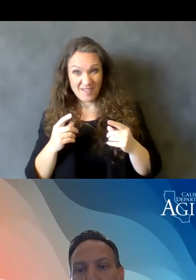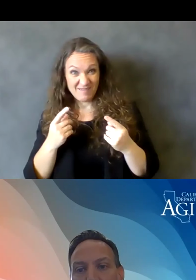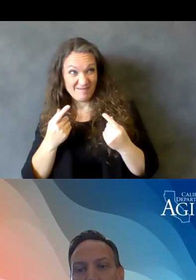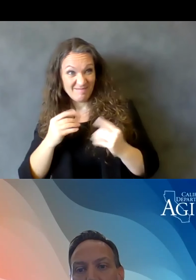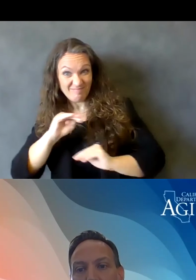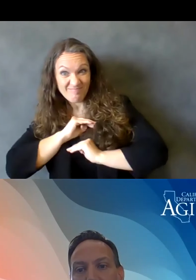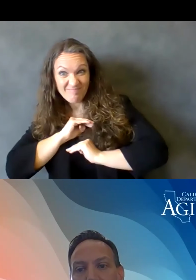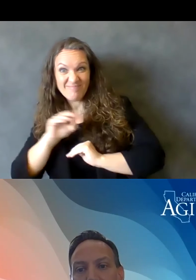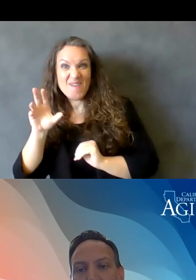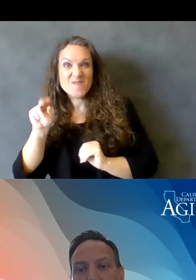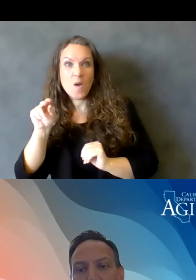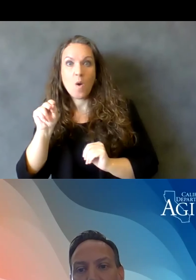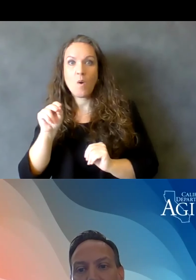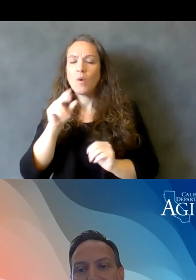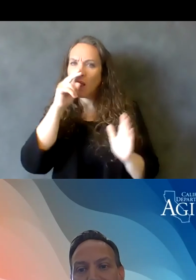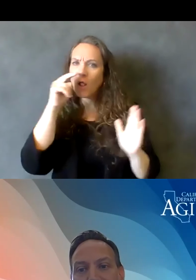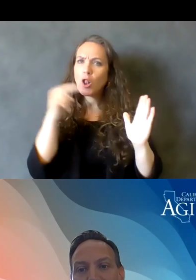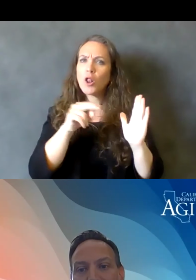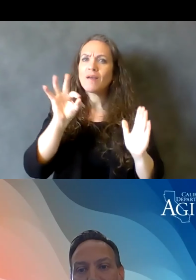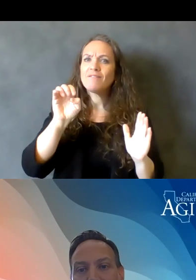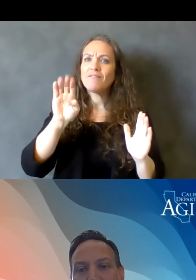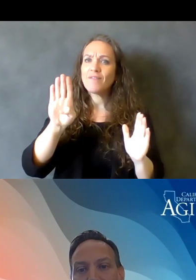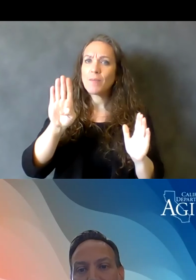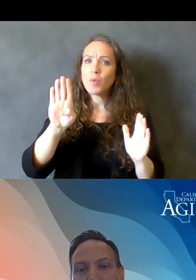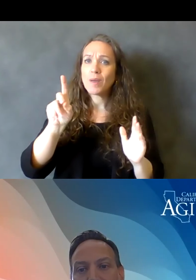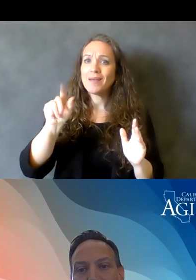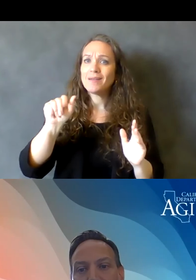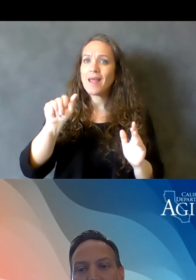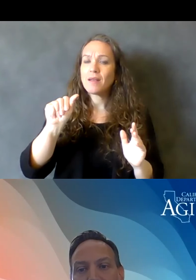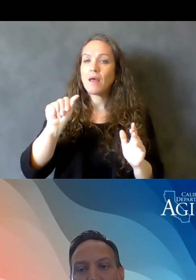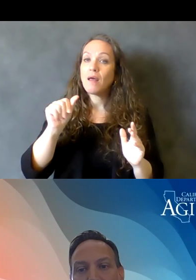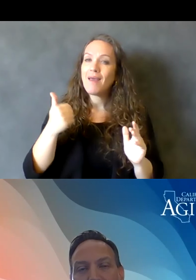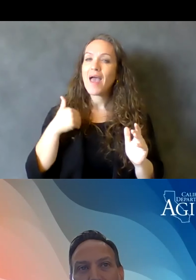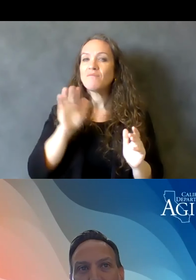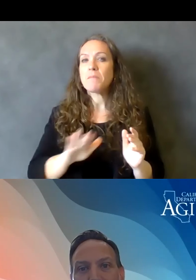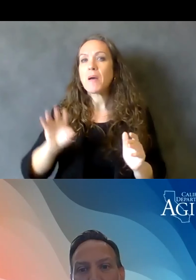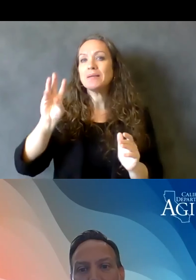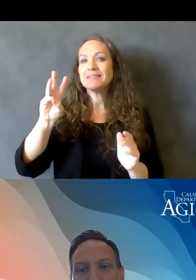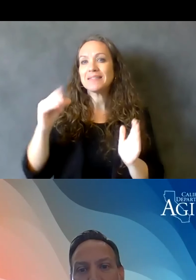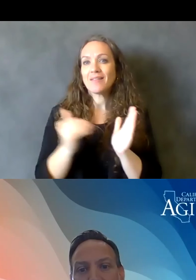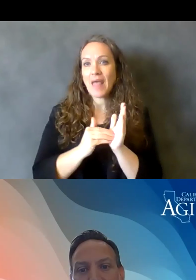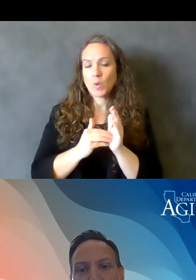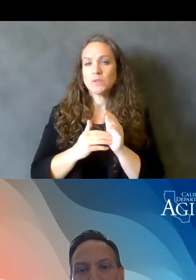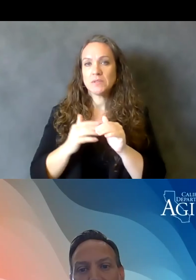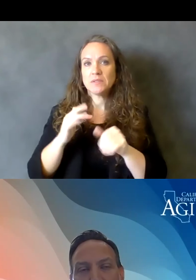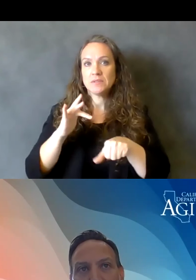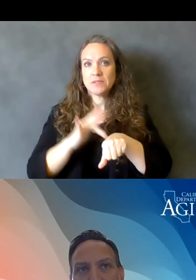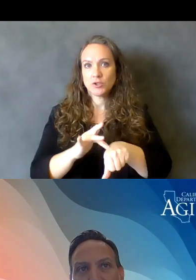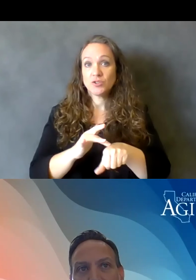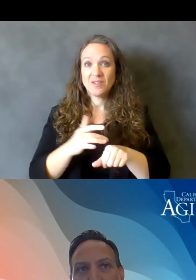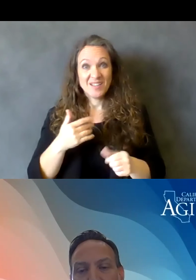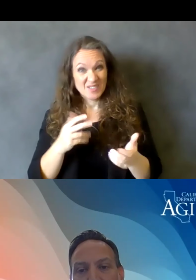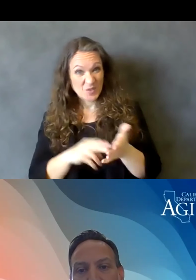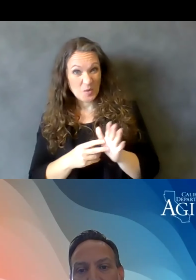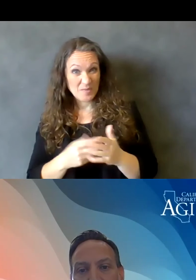February data, we see that approximately 6,000 visits were conducted. So we have quite a hill to climb from the 2,300